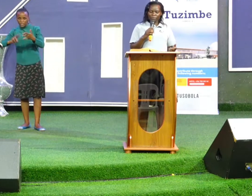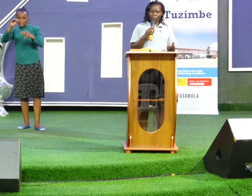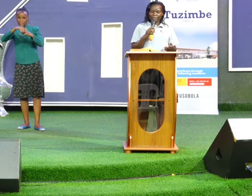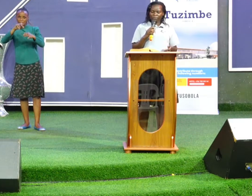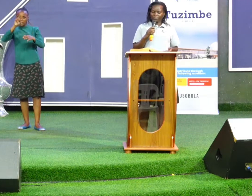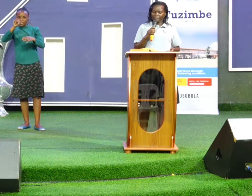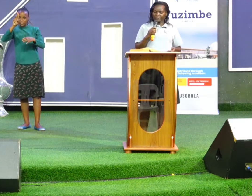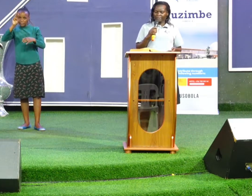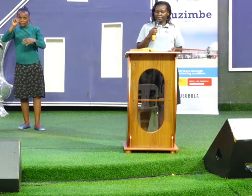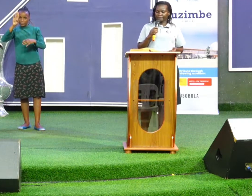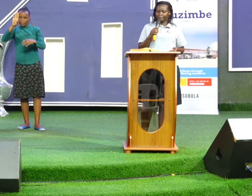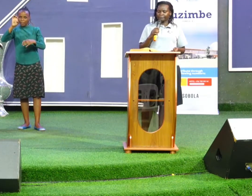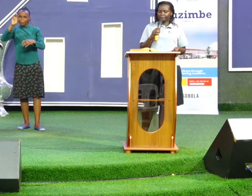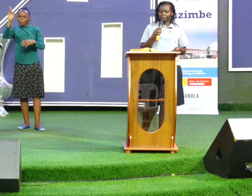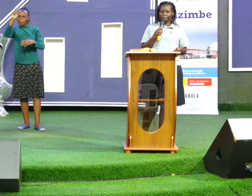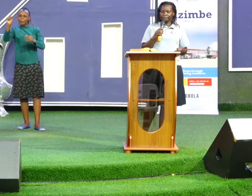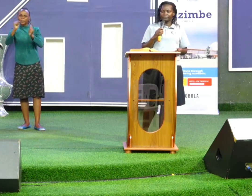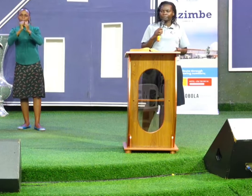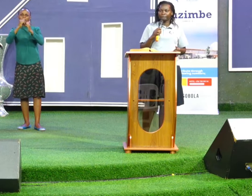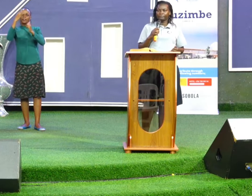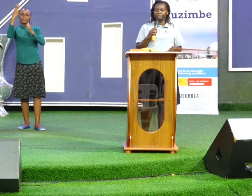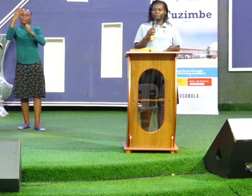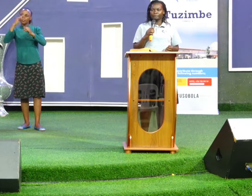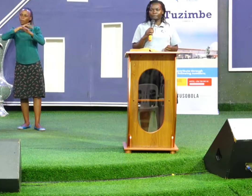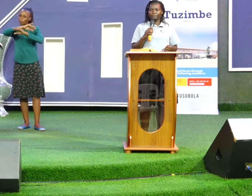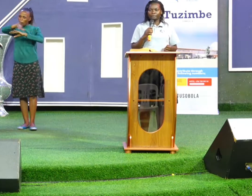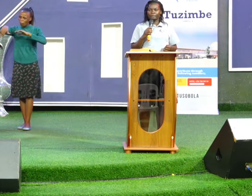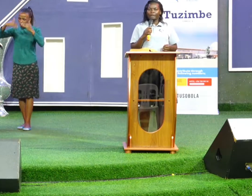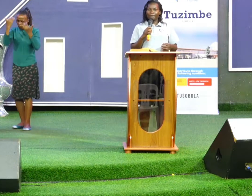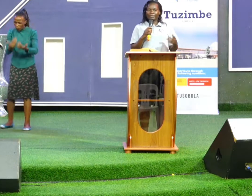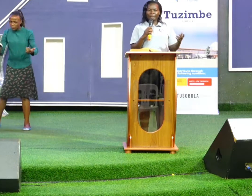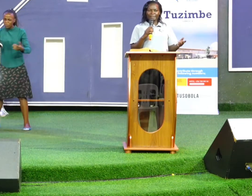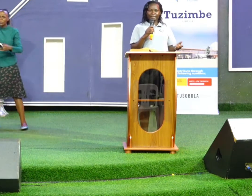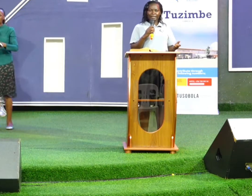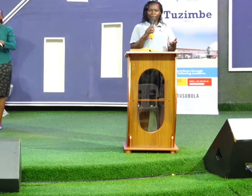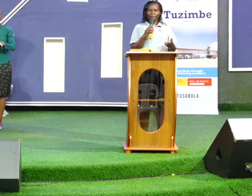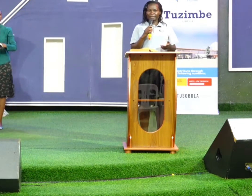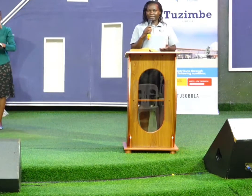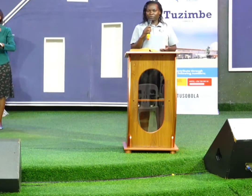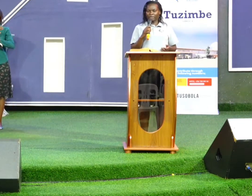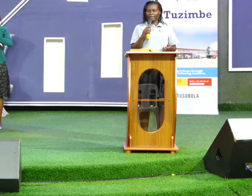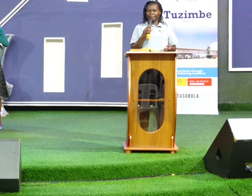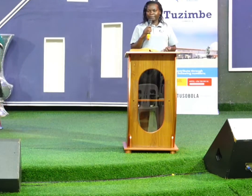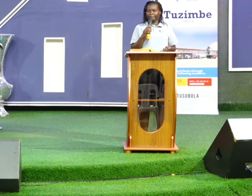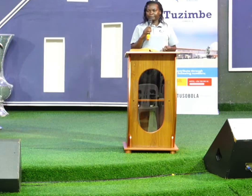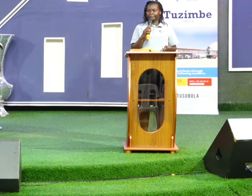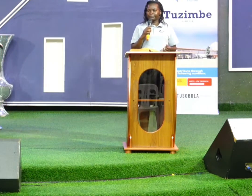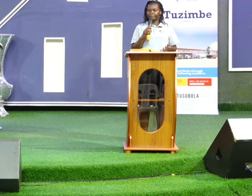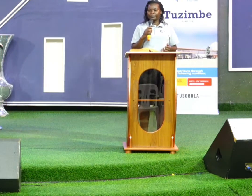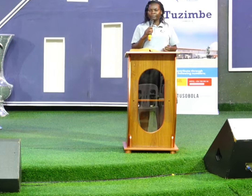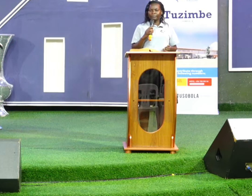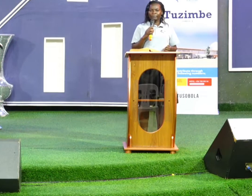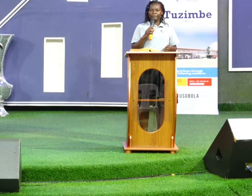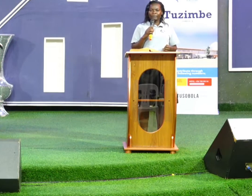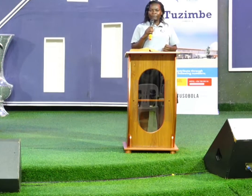Era bw'osoma mu kubala 14. The children of Israel all started weeping. abaana ba Isirayiri bonna batandika okukaaba. And they